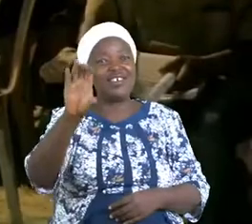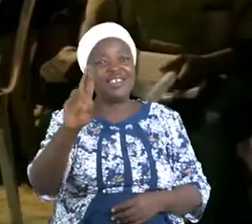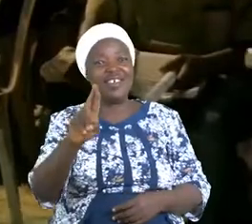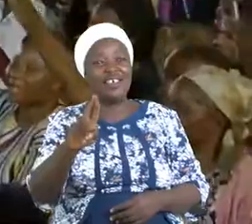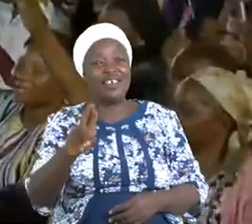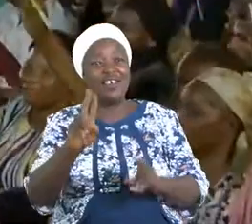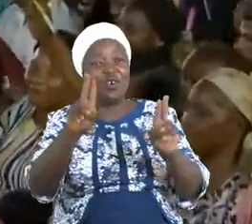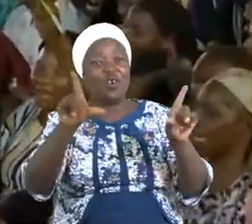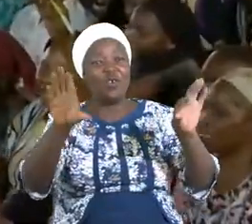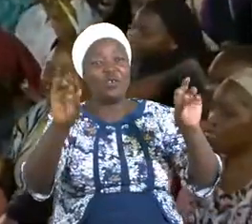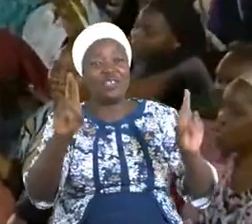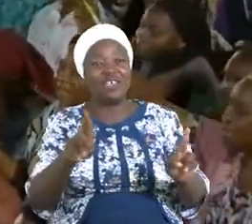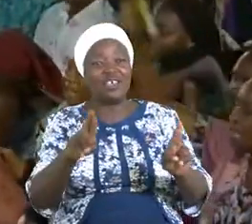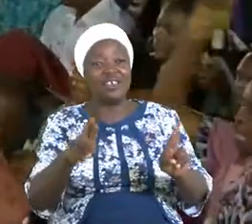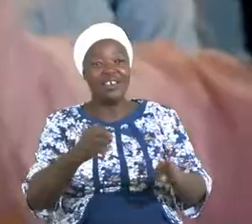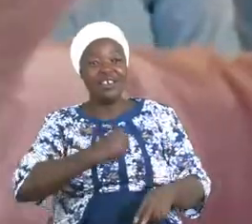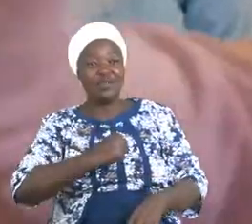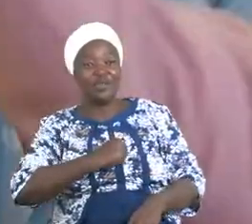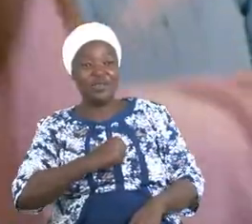Tuberculosis. Swelling.